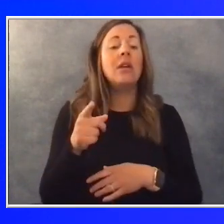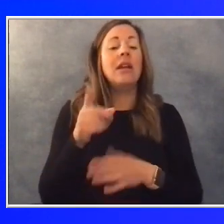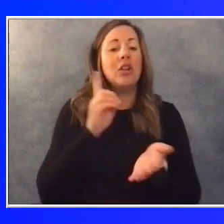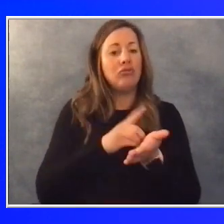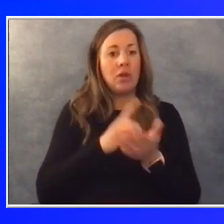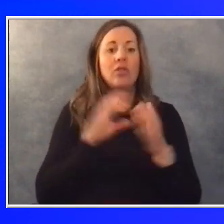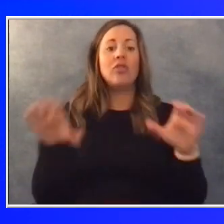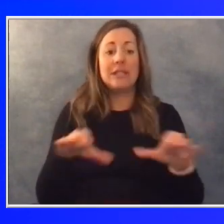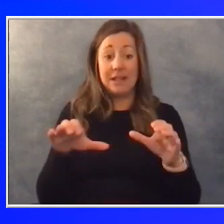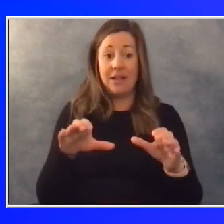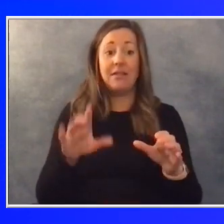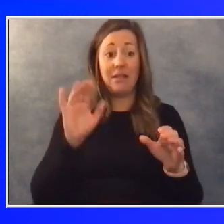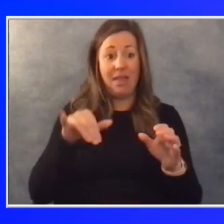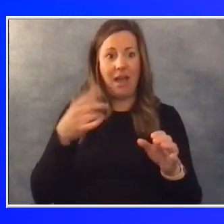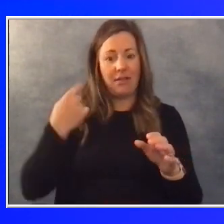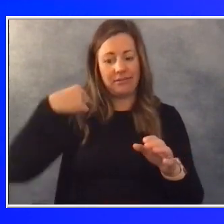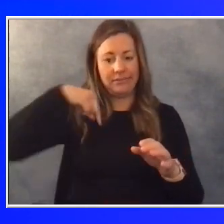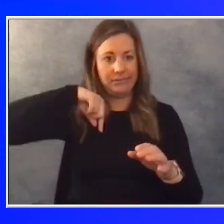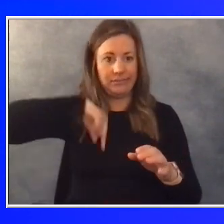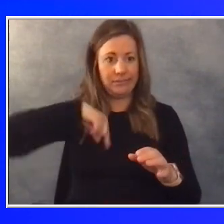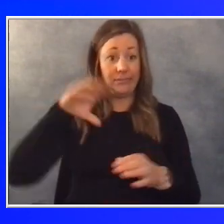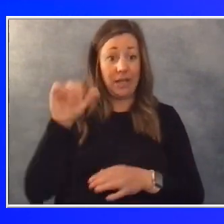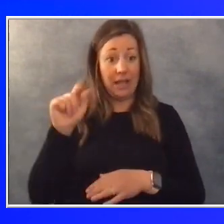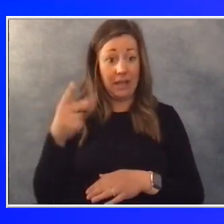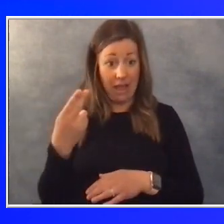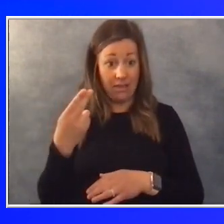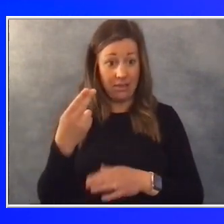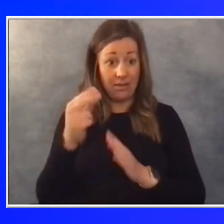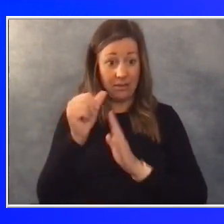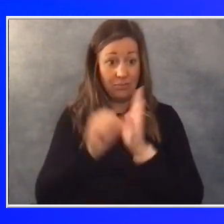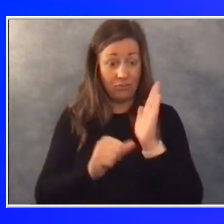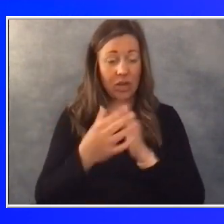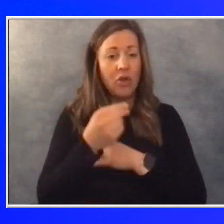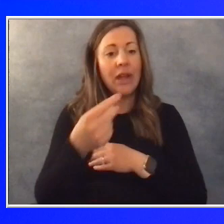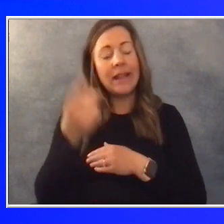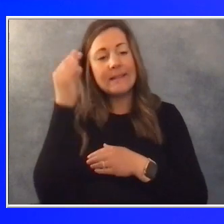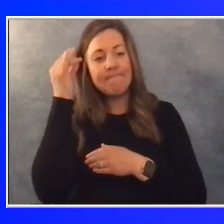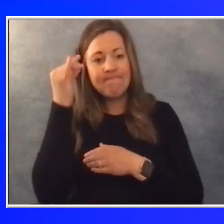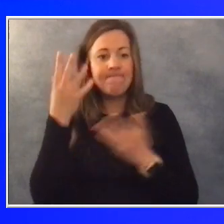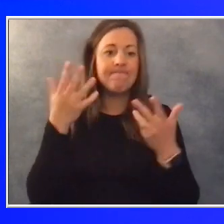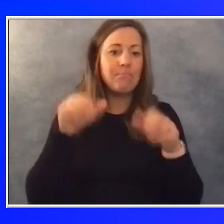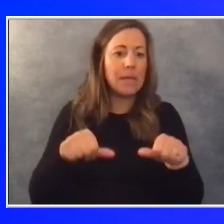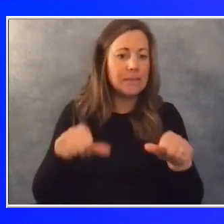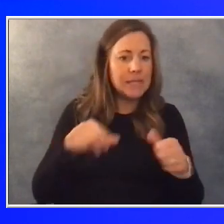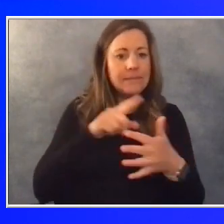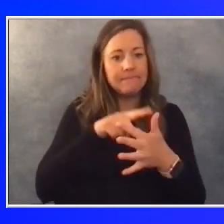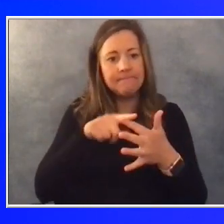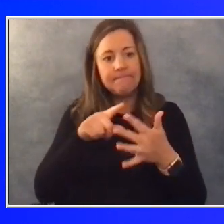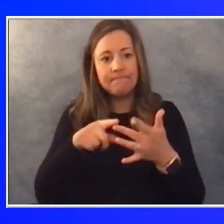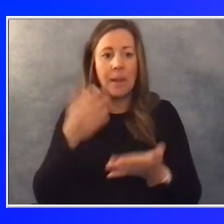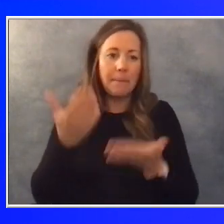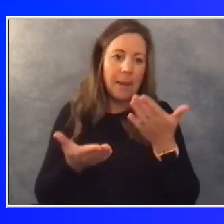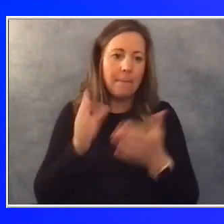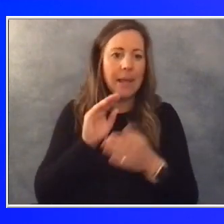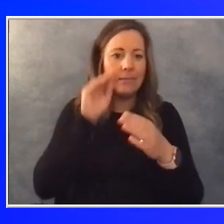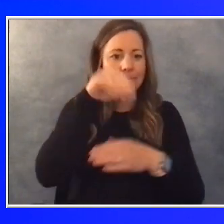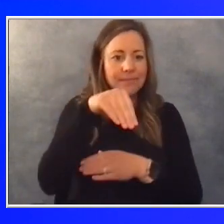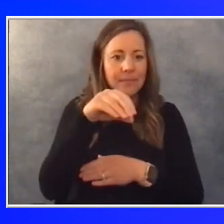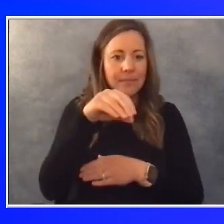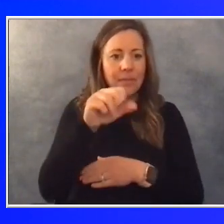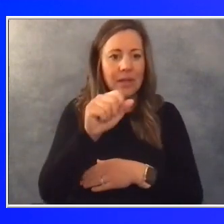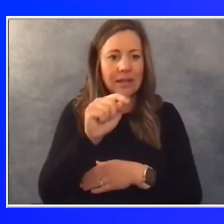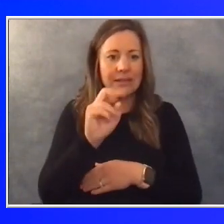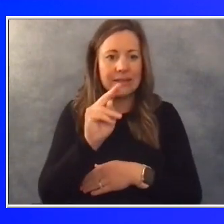cath and they considered the possibilities, and they considered placing a stent and said, after